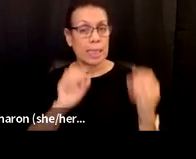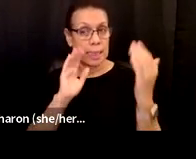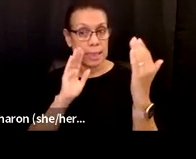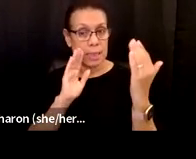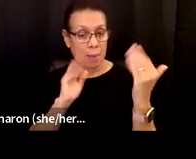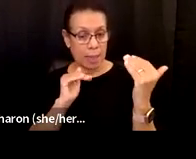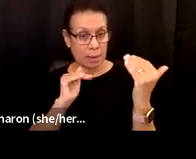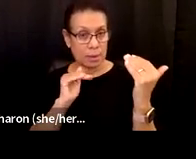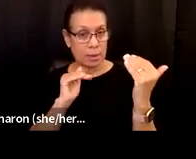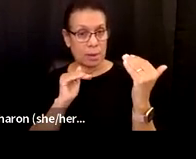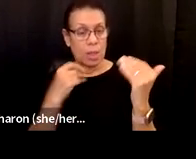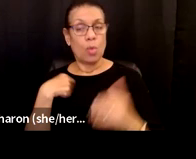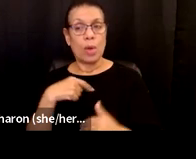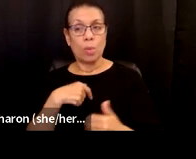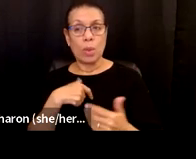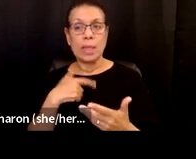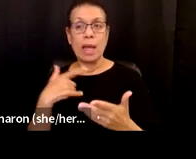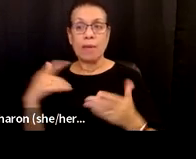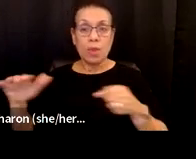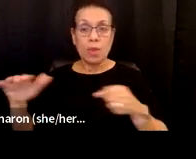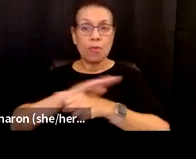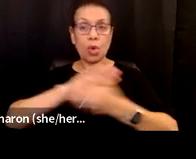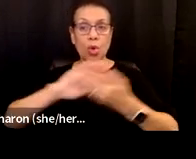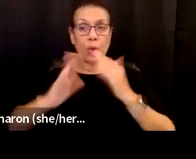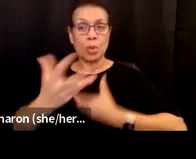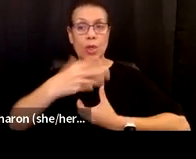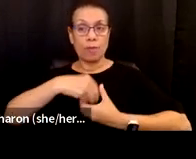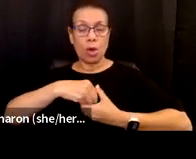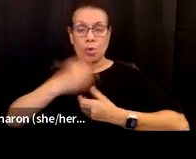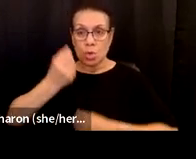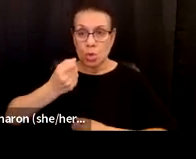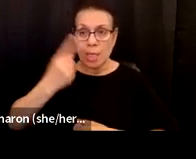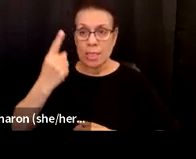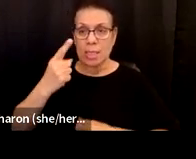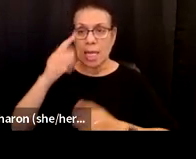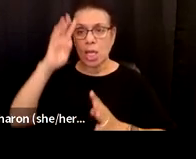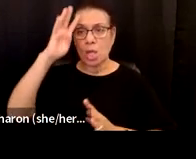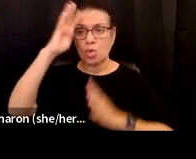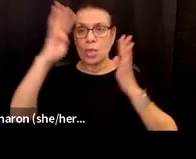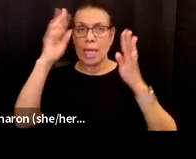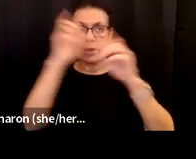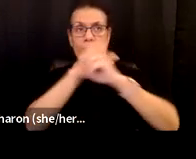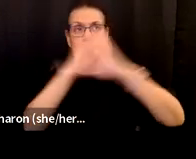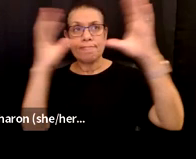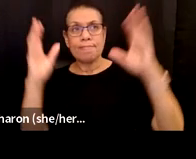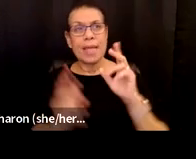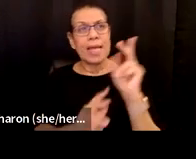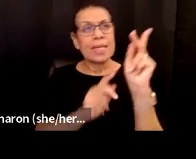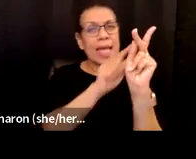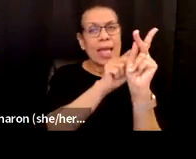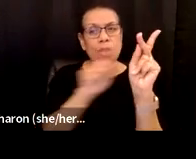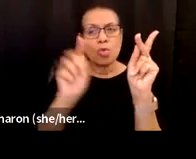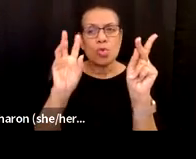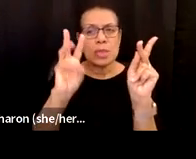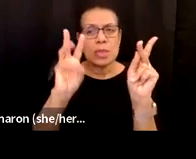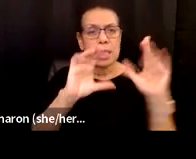engage with our entire community to understand and create a vision for what a k-6 education